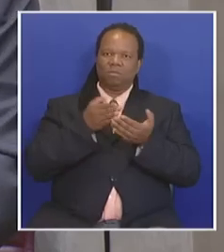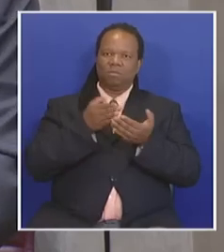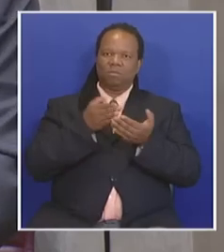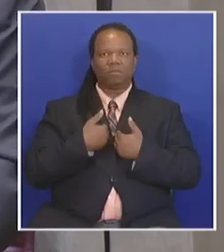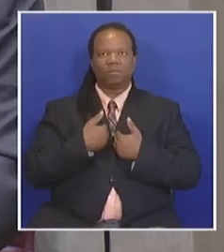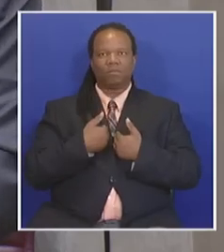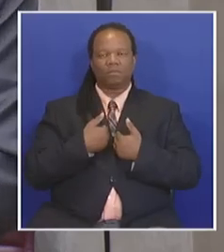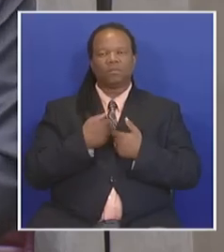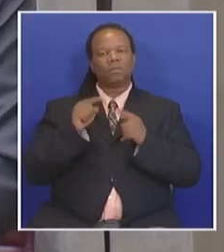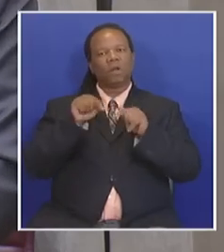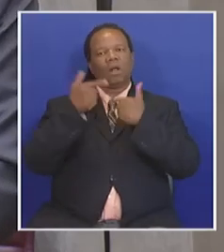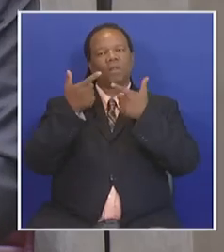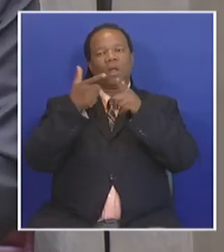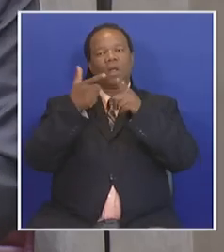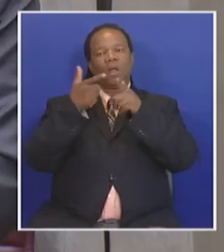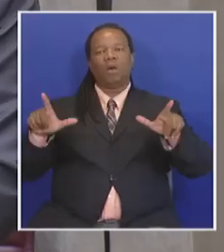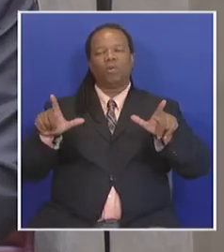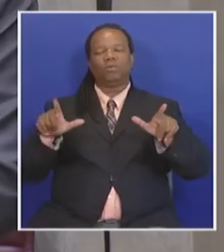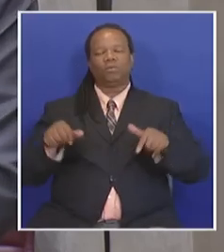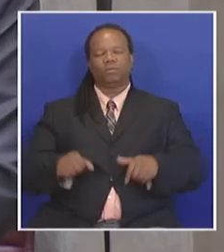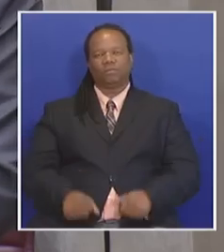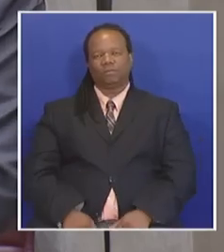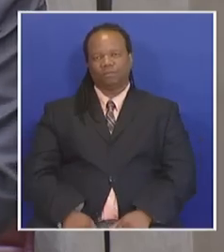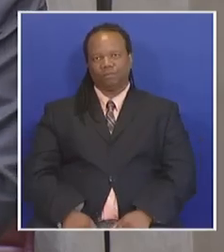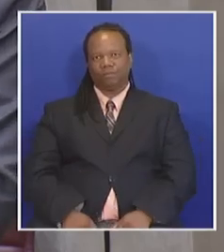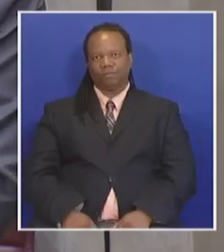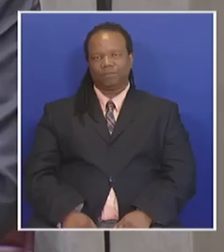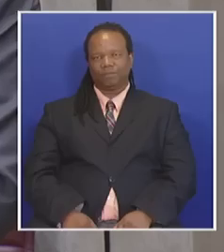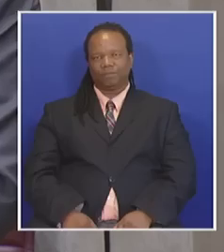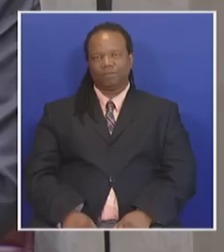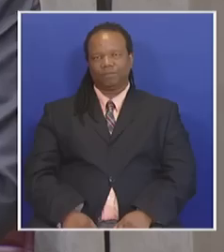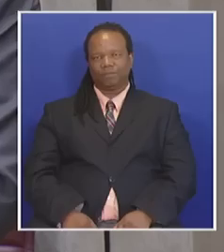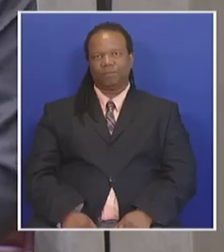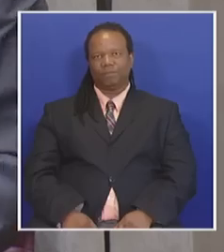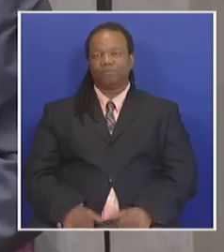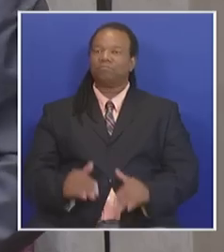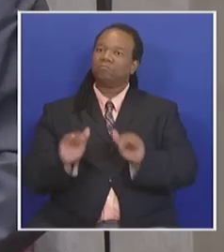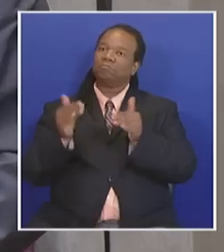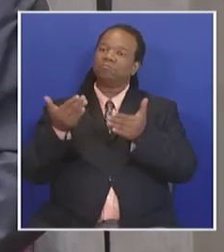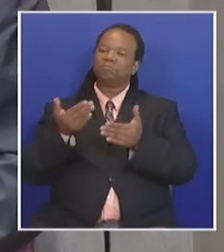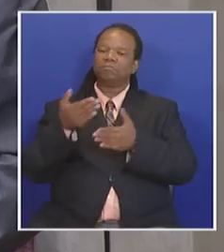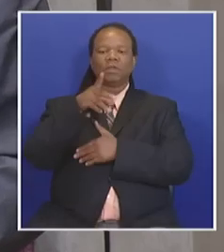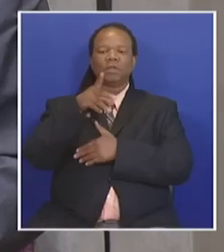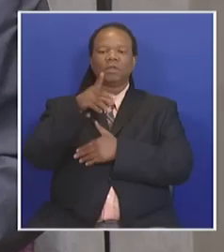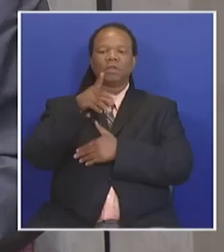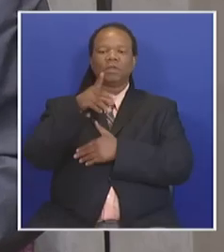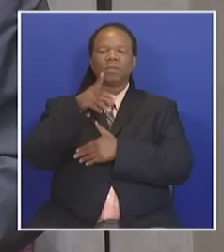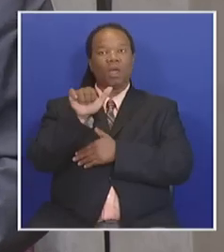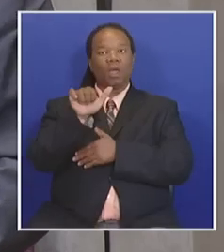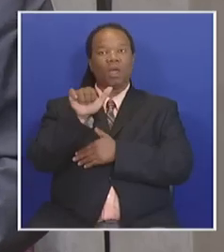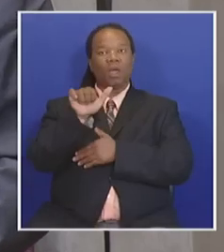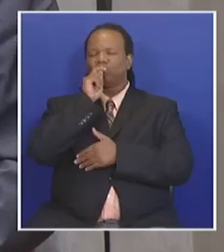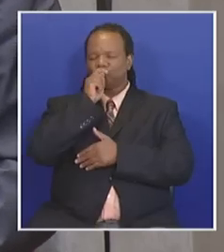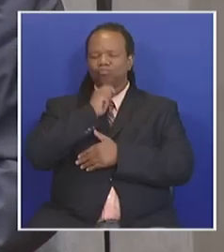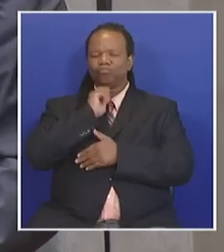Mokgatlo wa DA o ikanne mogo kopancheng gama ma Afrika Borwa